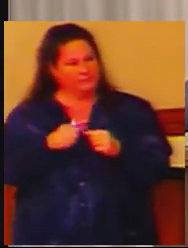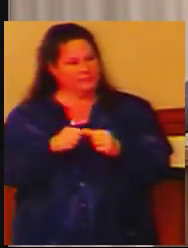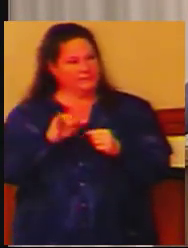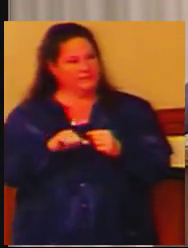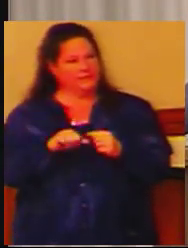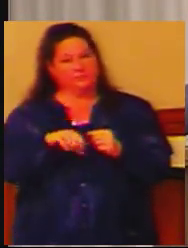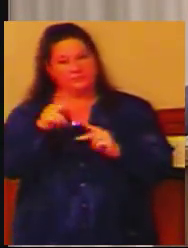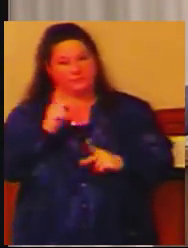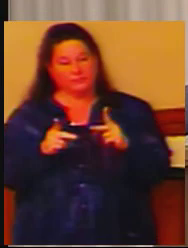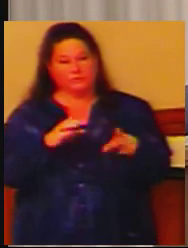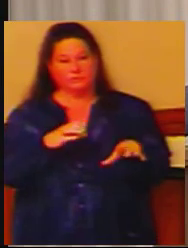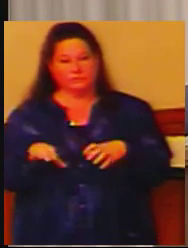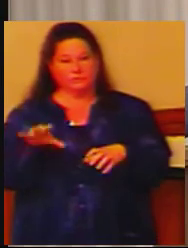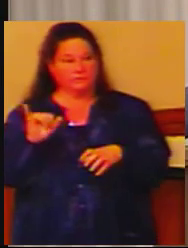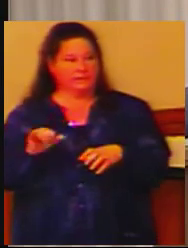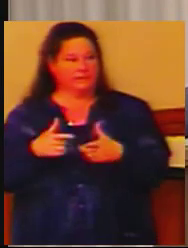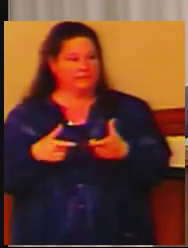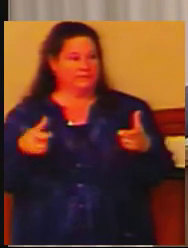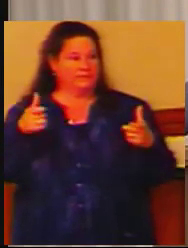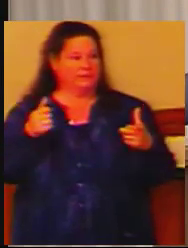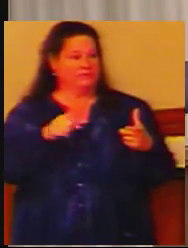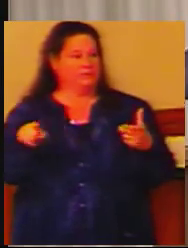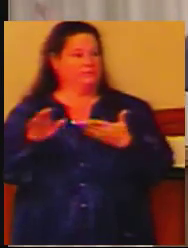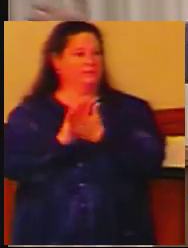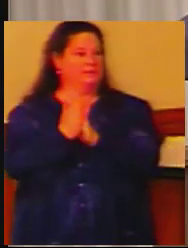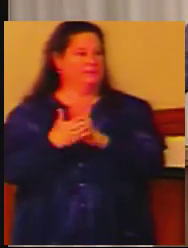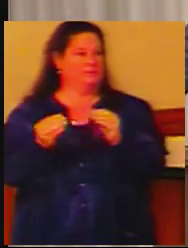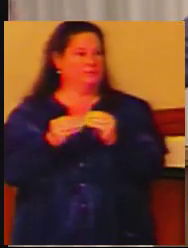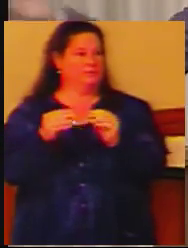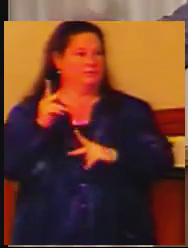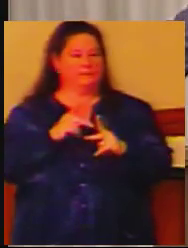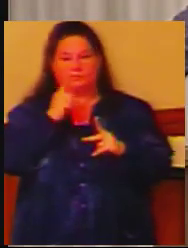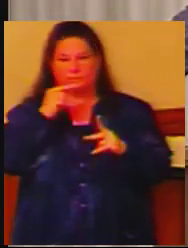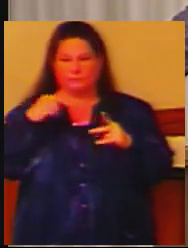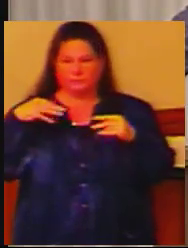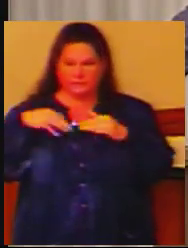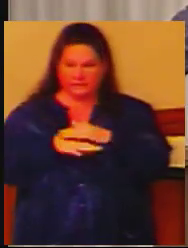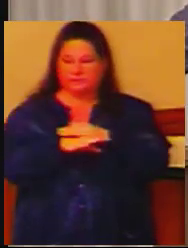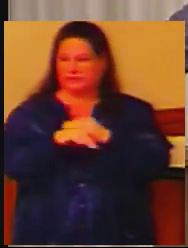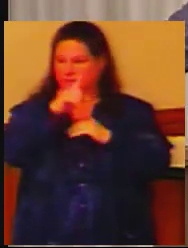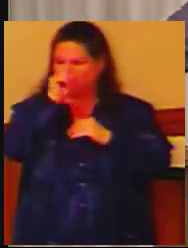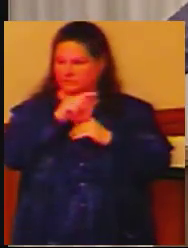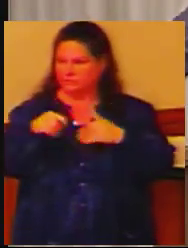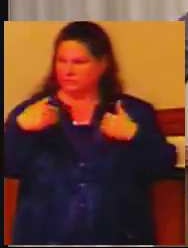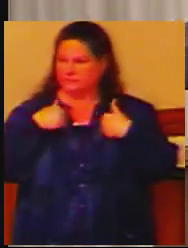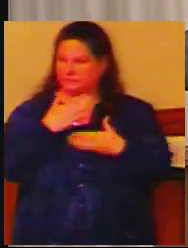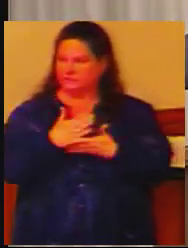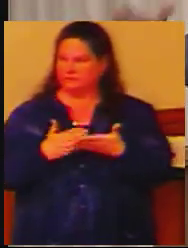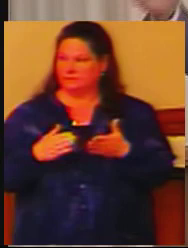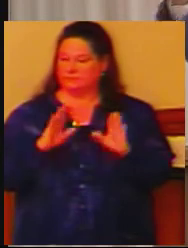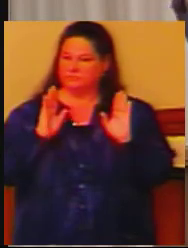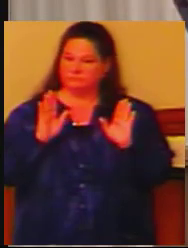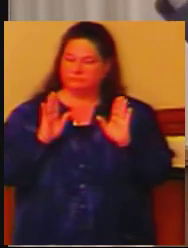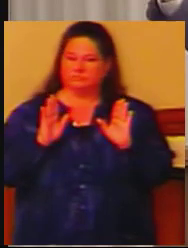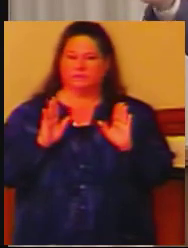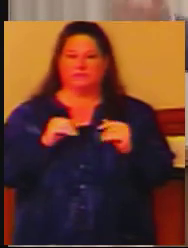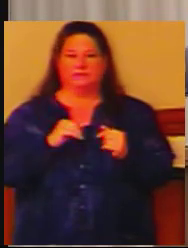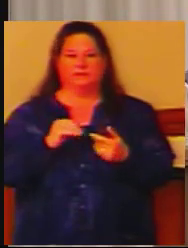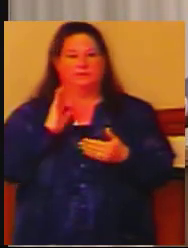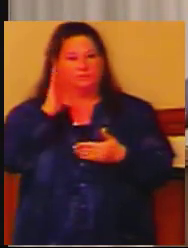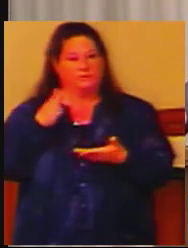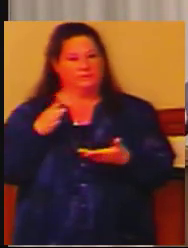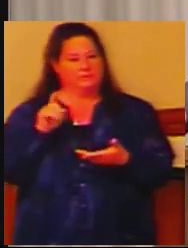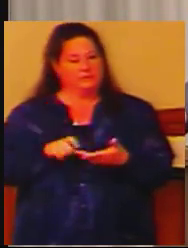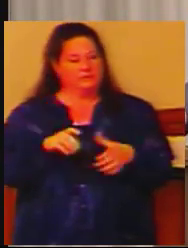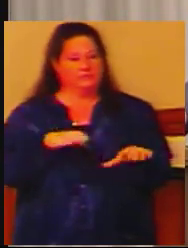there are people doing those things. And the bigger you get and the more people that start flooding in here because you guys have something special, it's going to